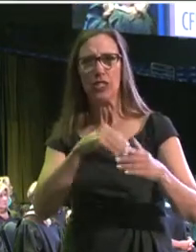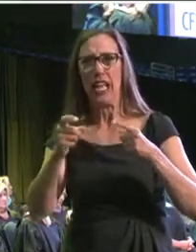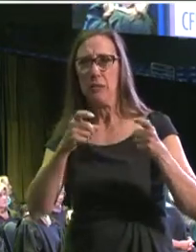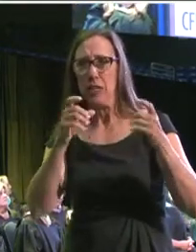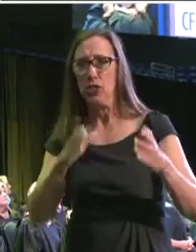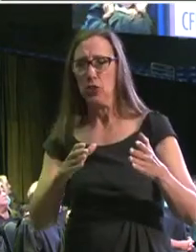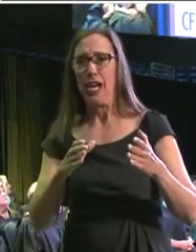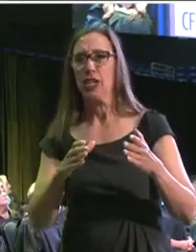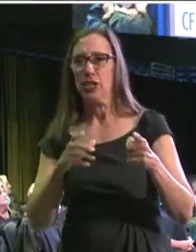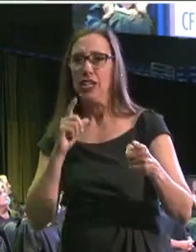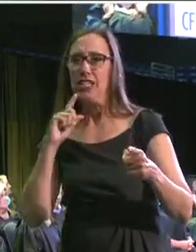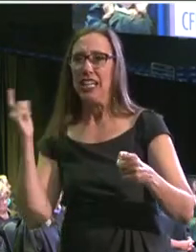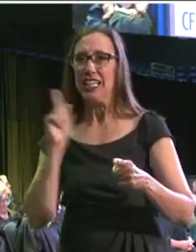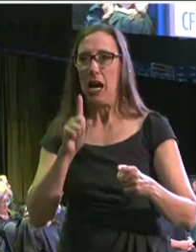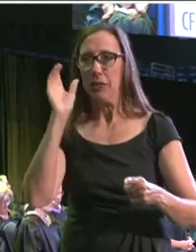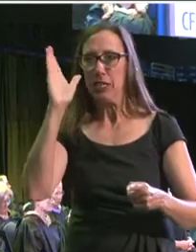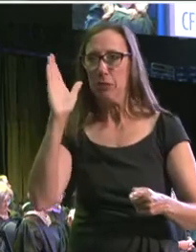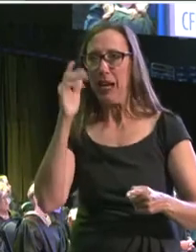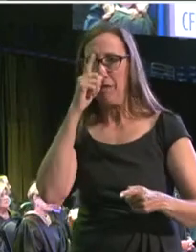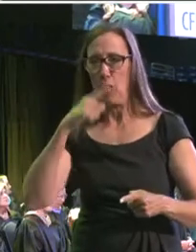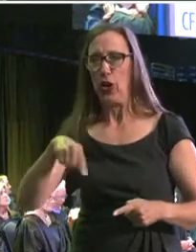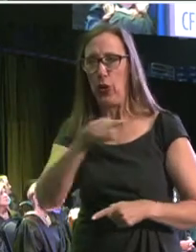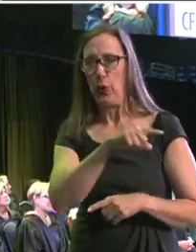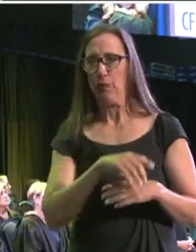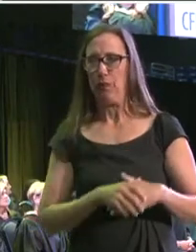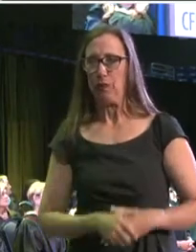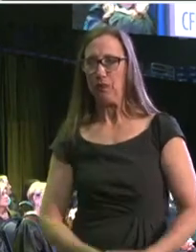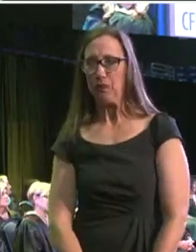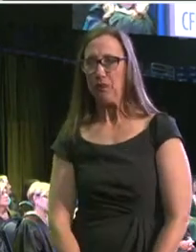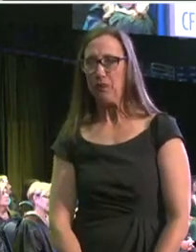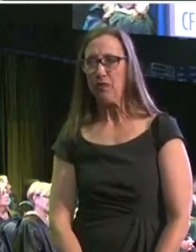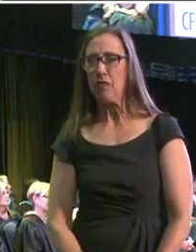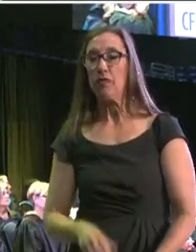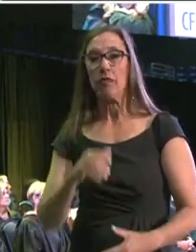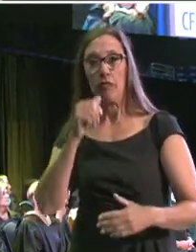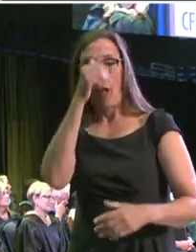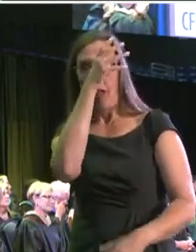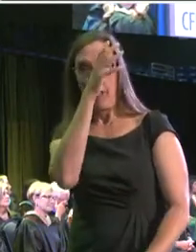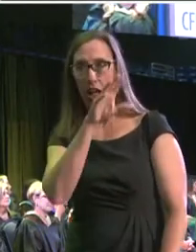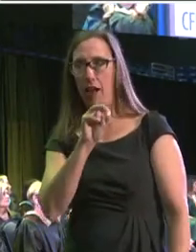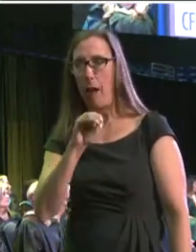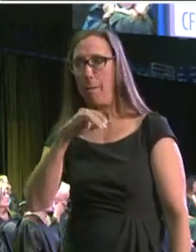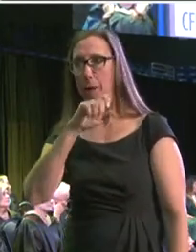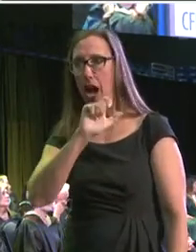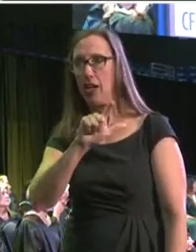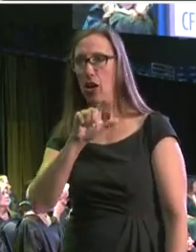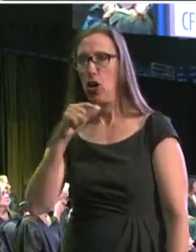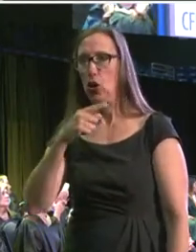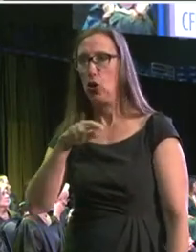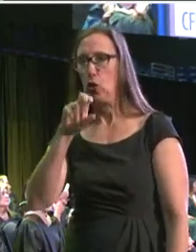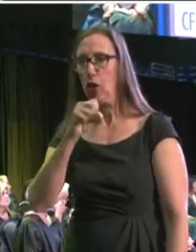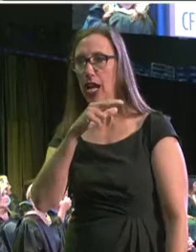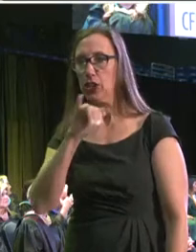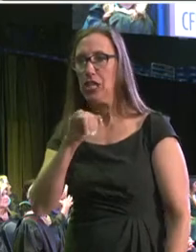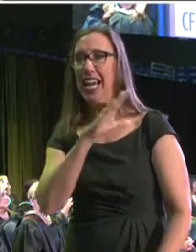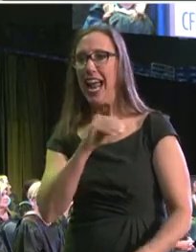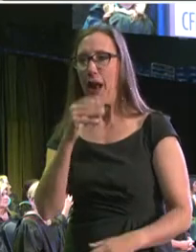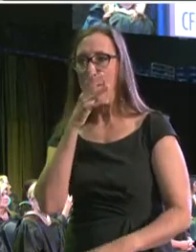to speak on behalf of the graduates of 2022. Mikhail is the son of Mikhail Qureshi